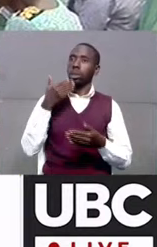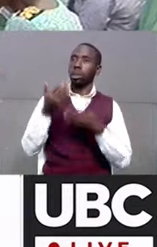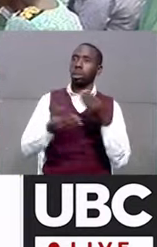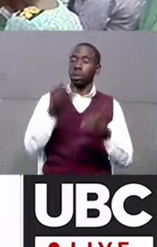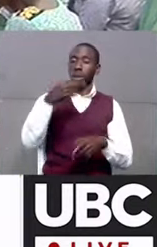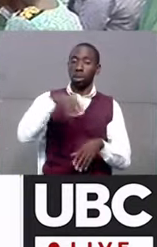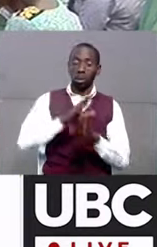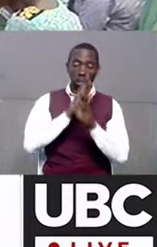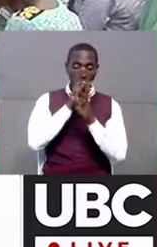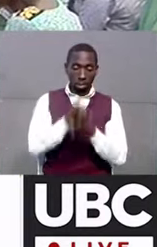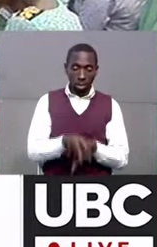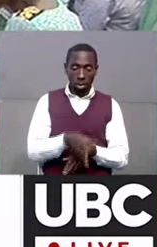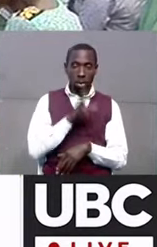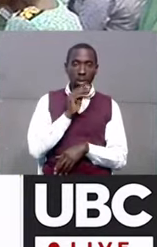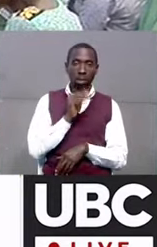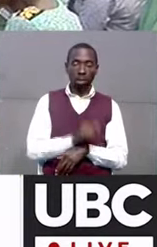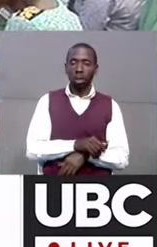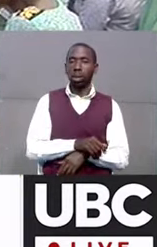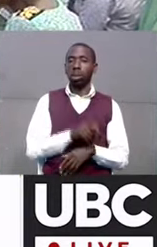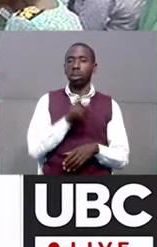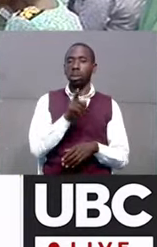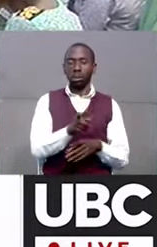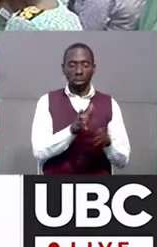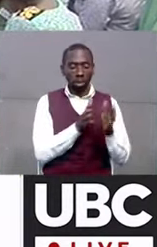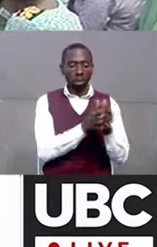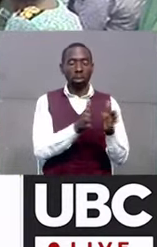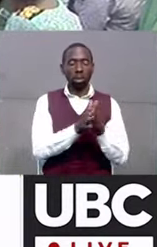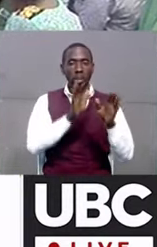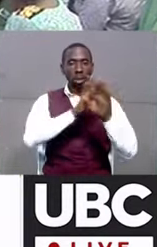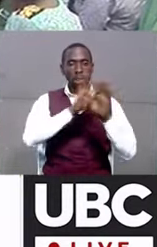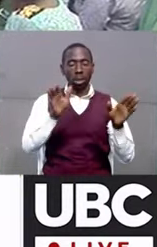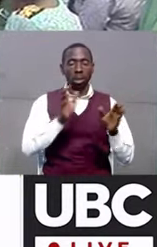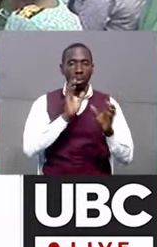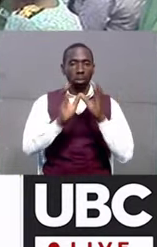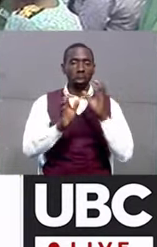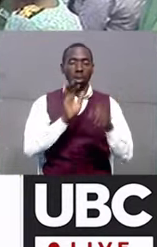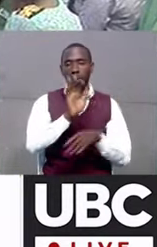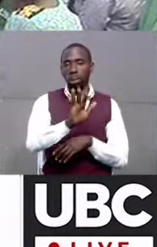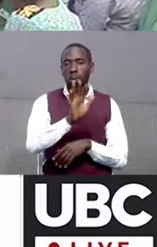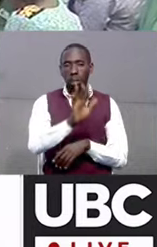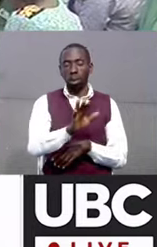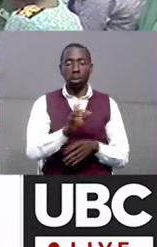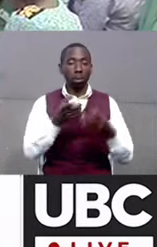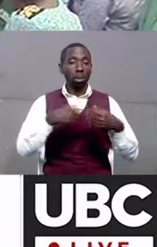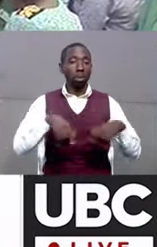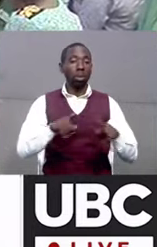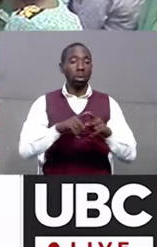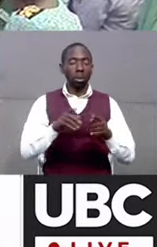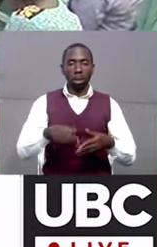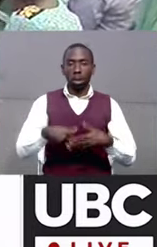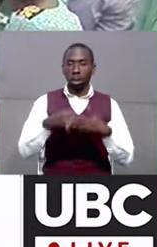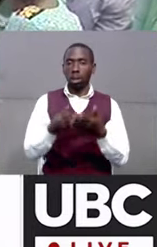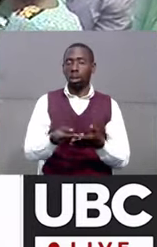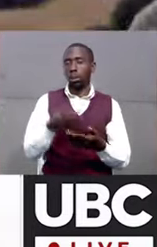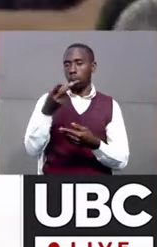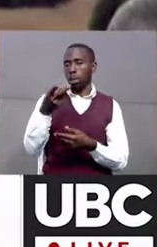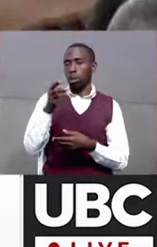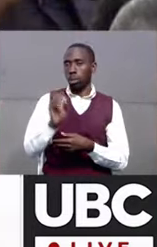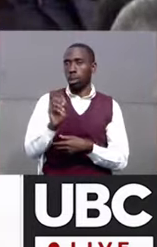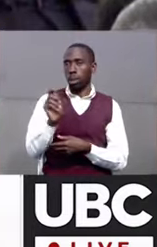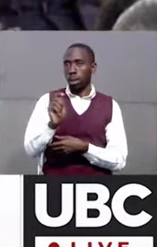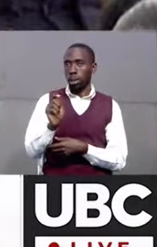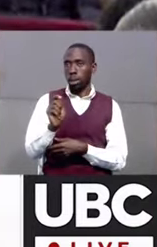Speaker. As you did stipulate in your communication that we shall lay by 20th.